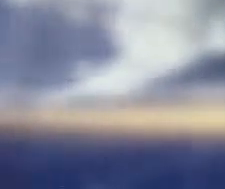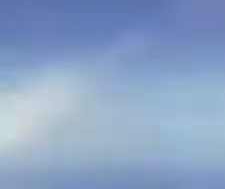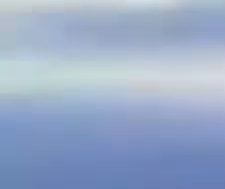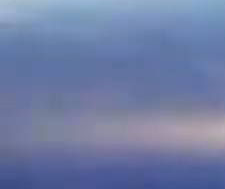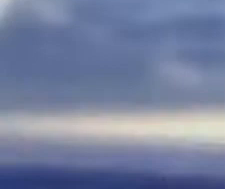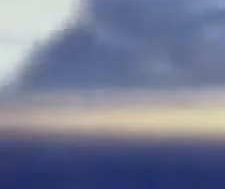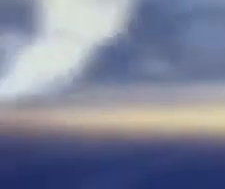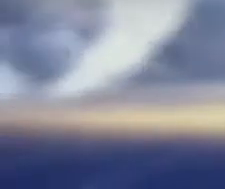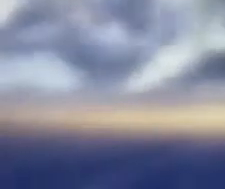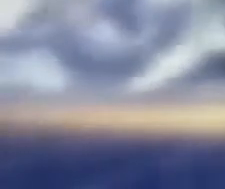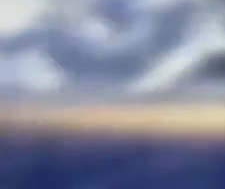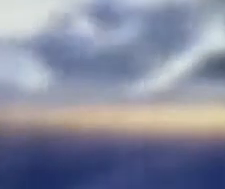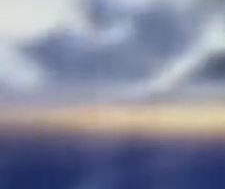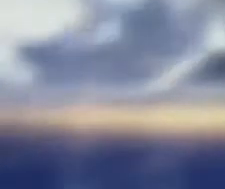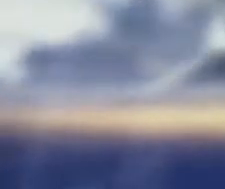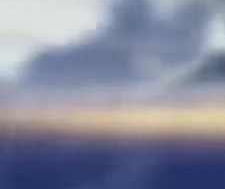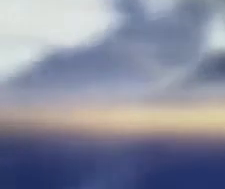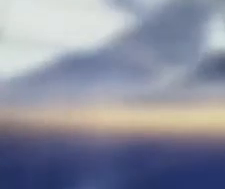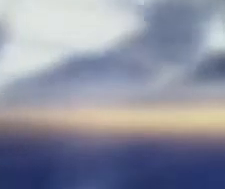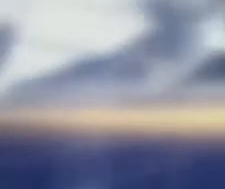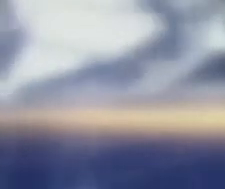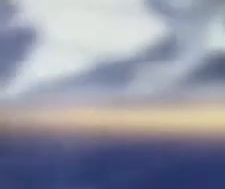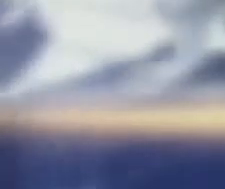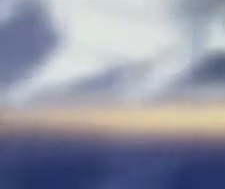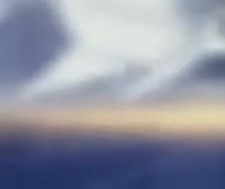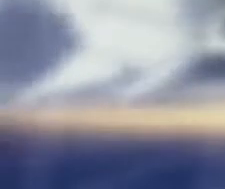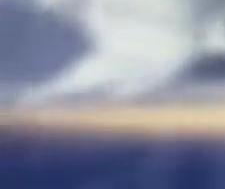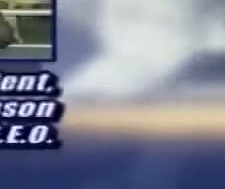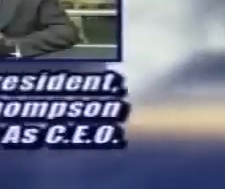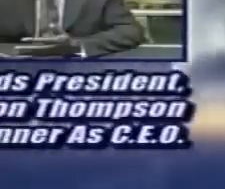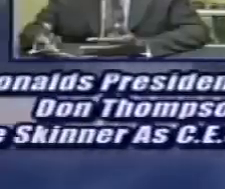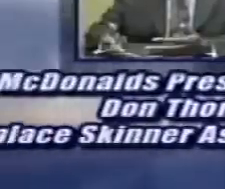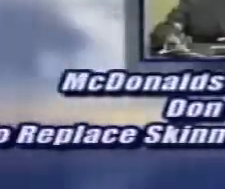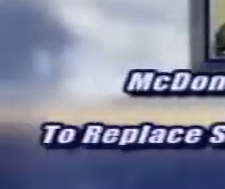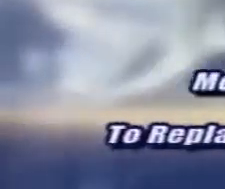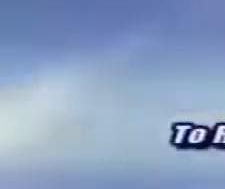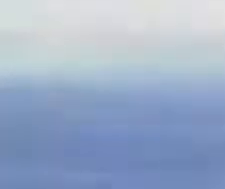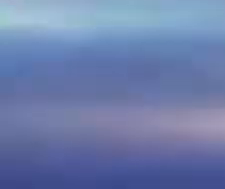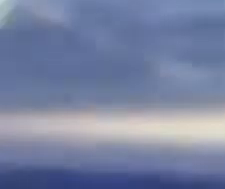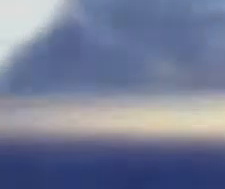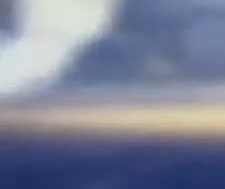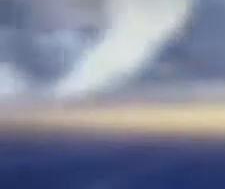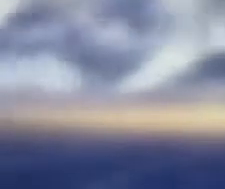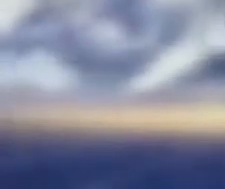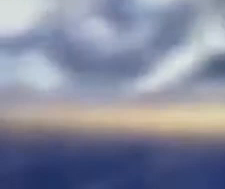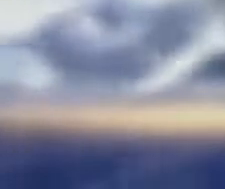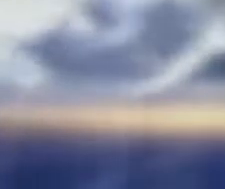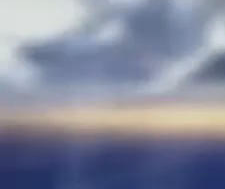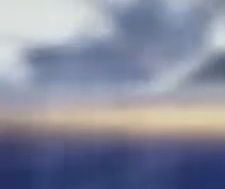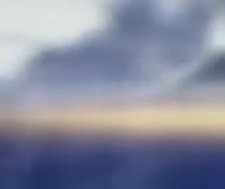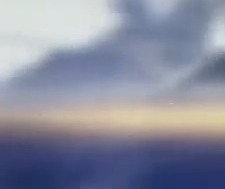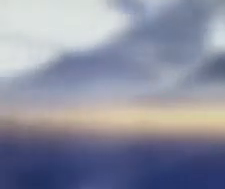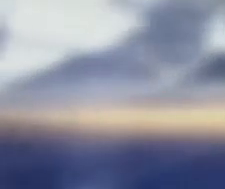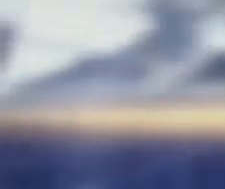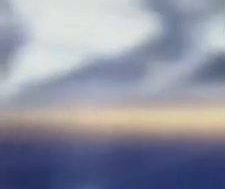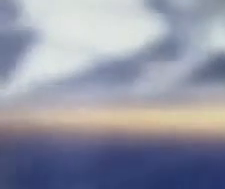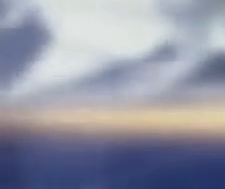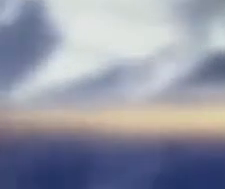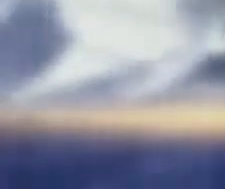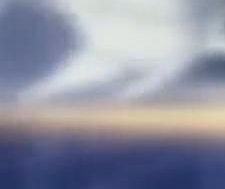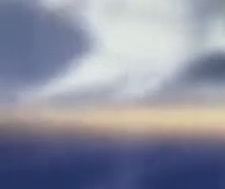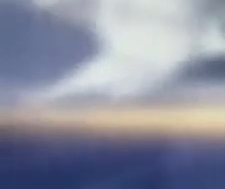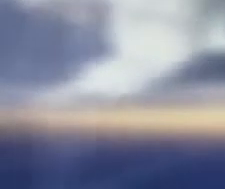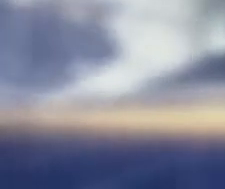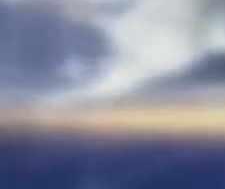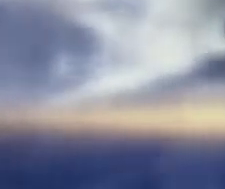at $96.72. We understand that the burger giant pulled in a profit each year that Skinner was chief executive.